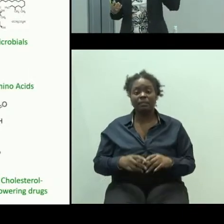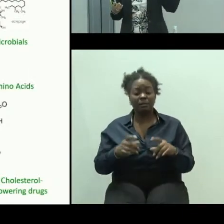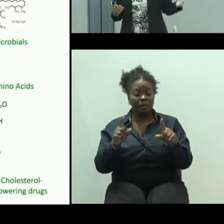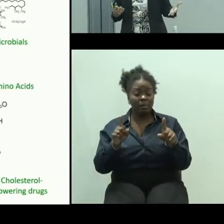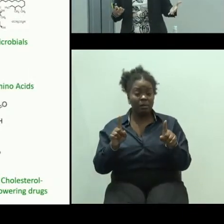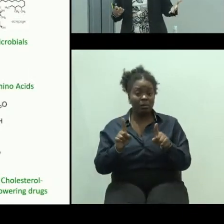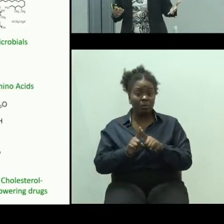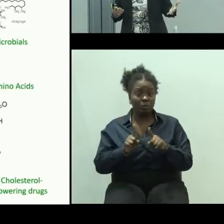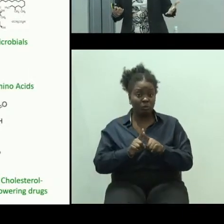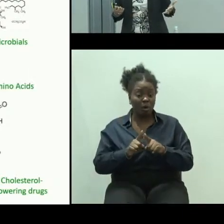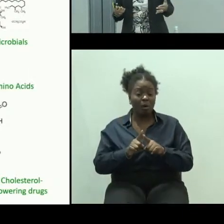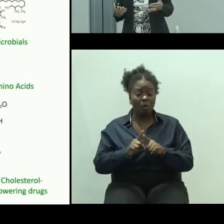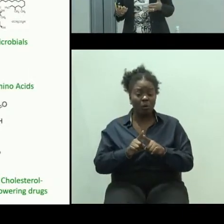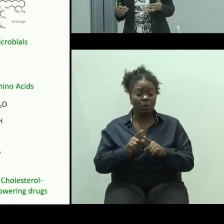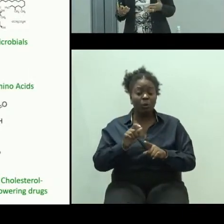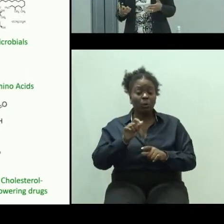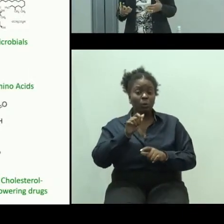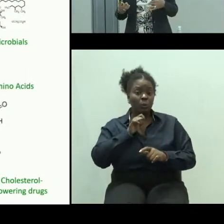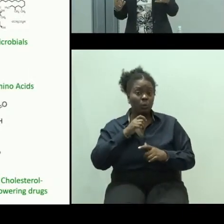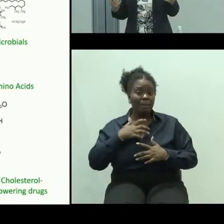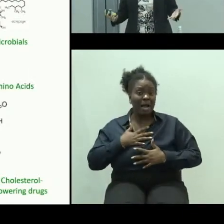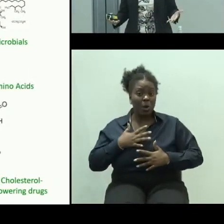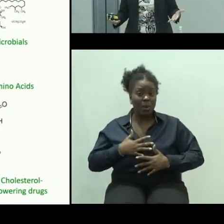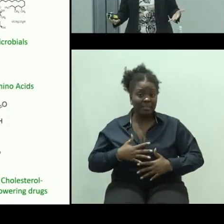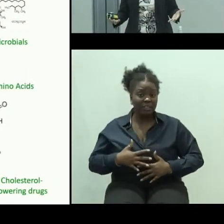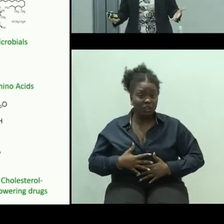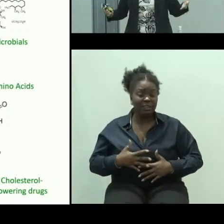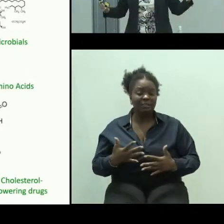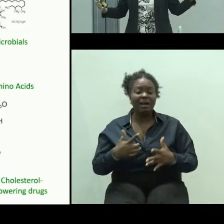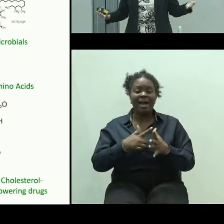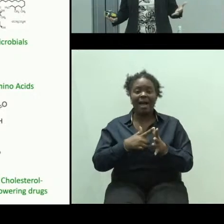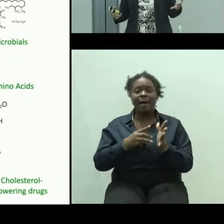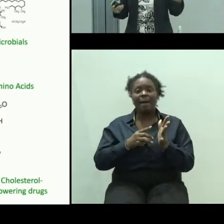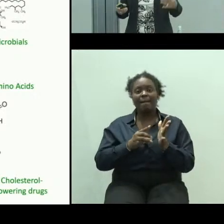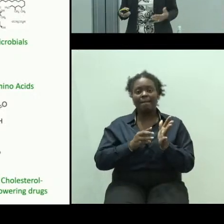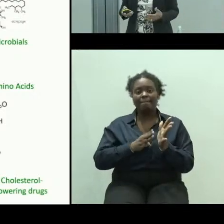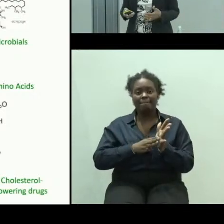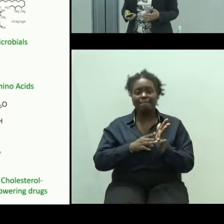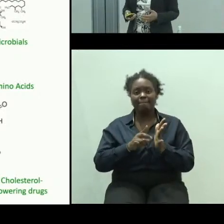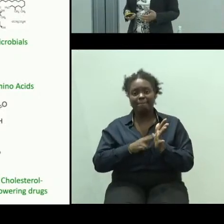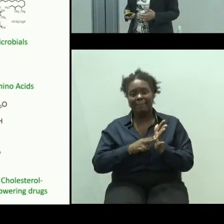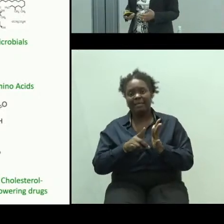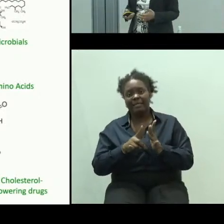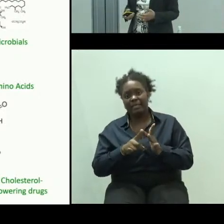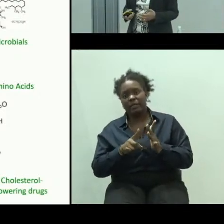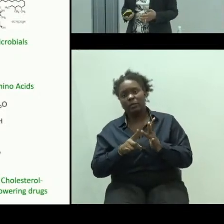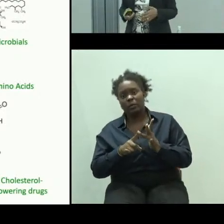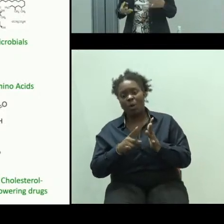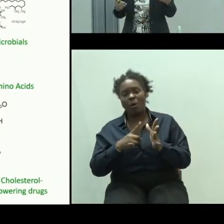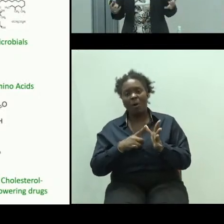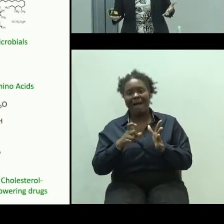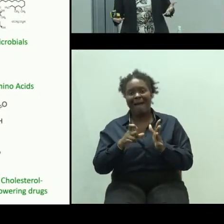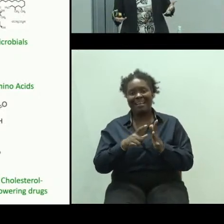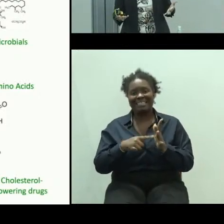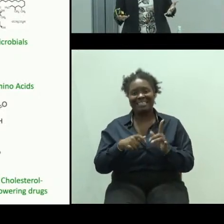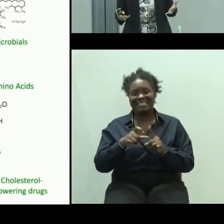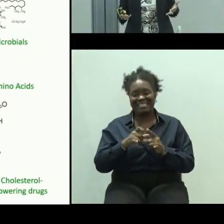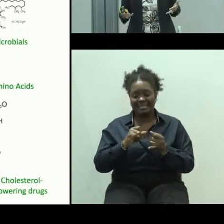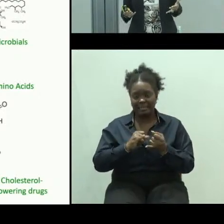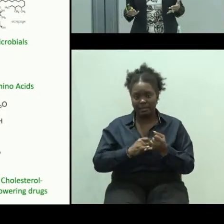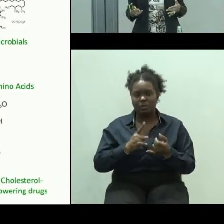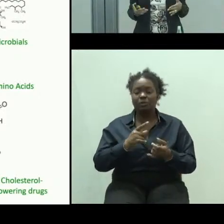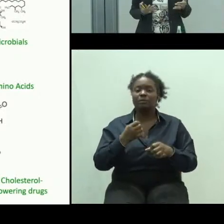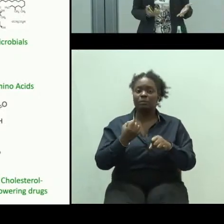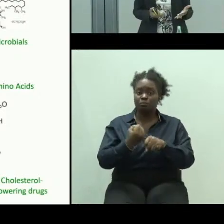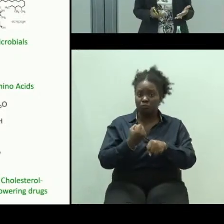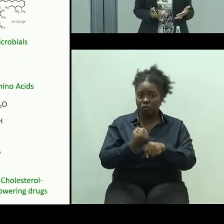use biology to produce things like amino acids, which are natural products in biological systems, and also to produce